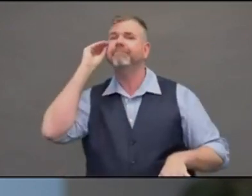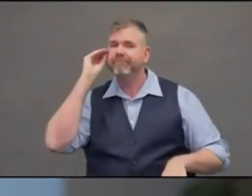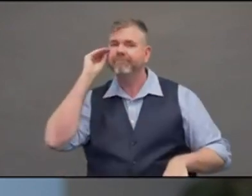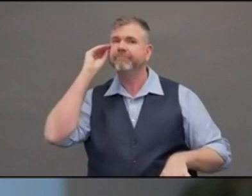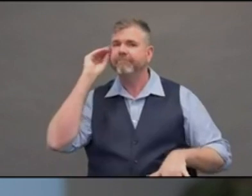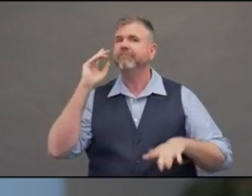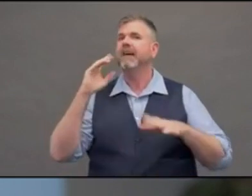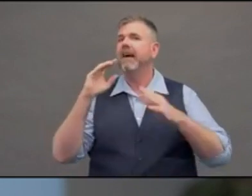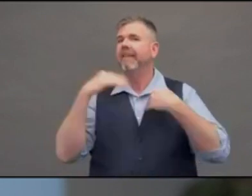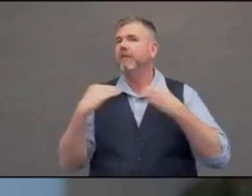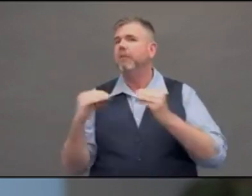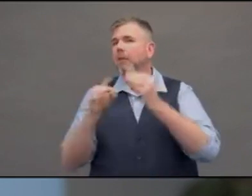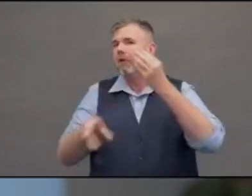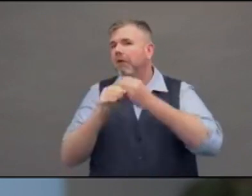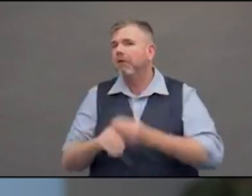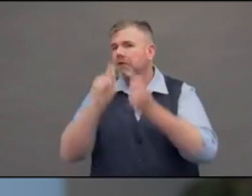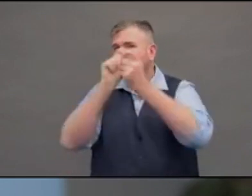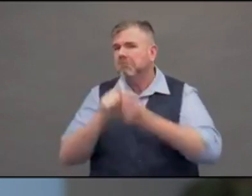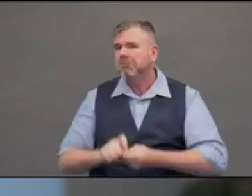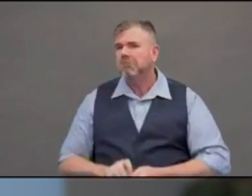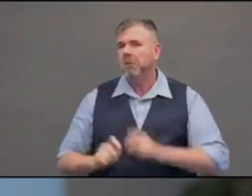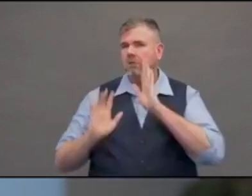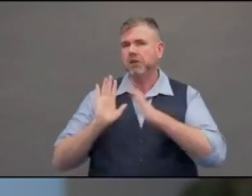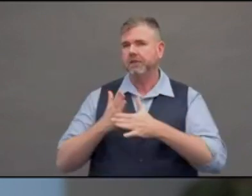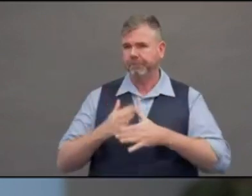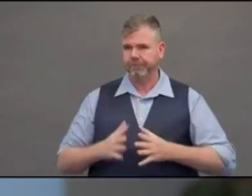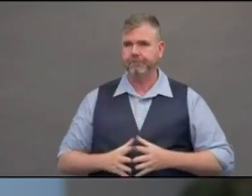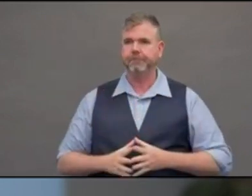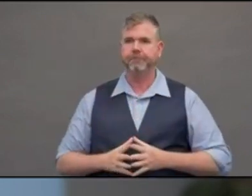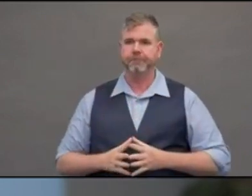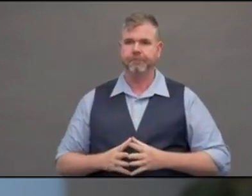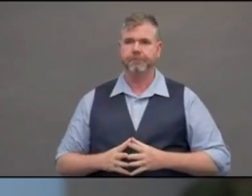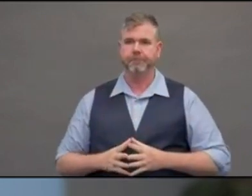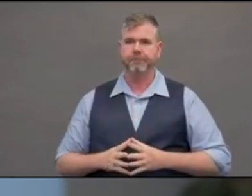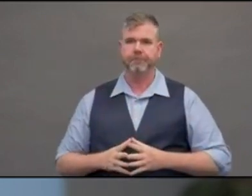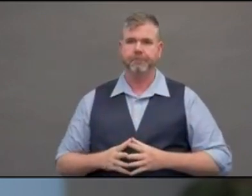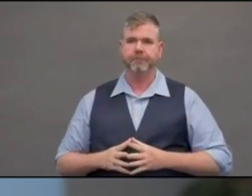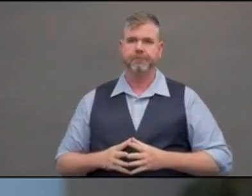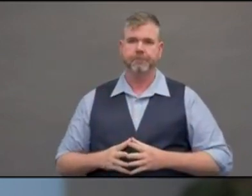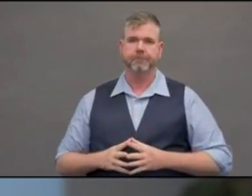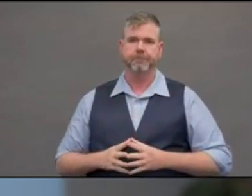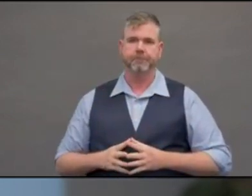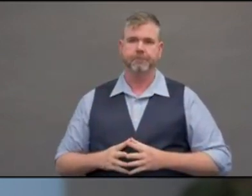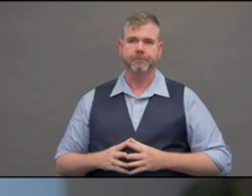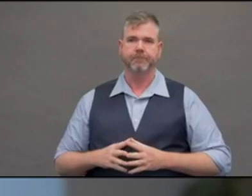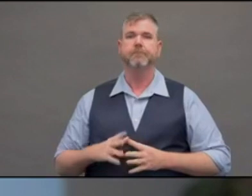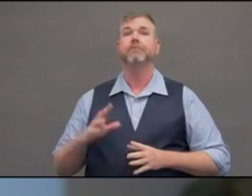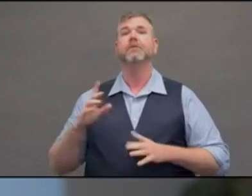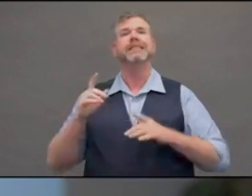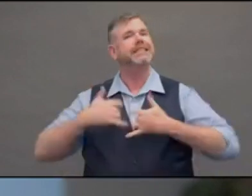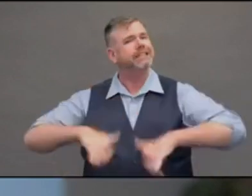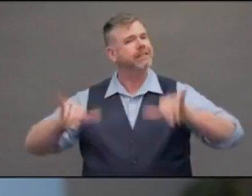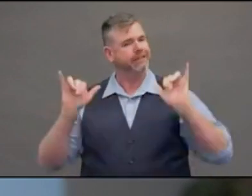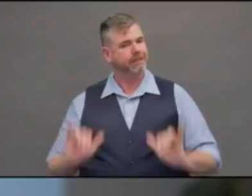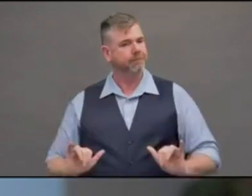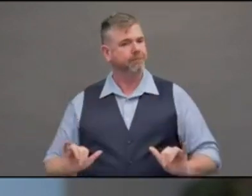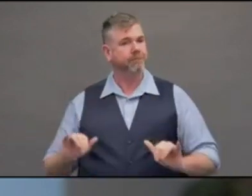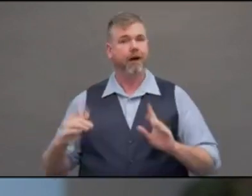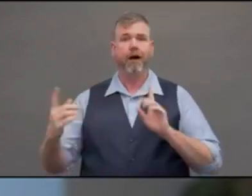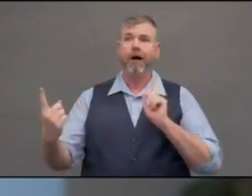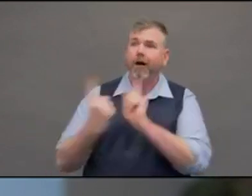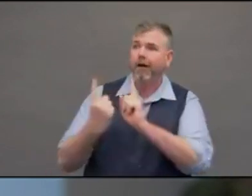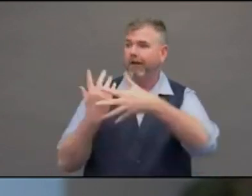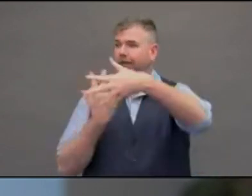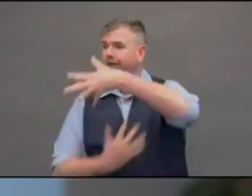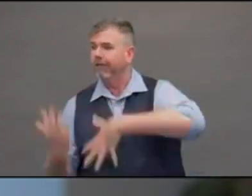folks should be trying to minimize contacts with others. And when you have to have contacts